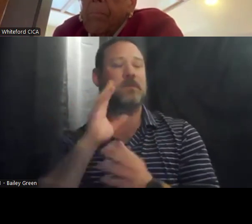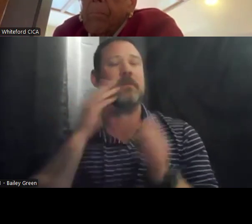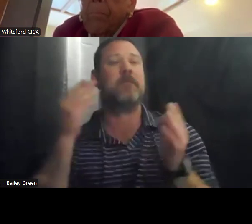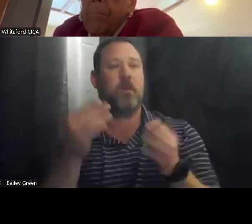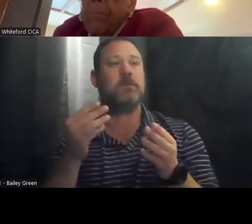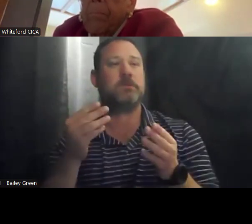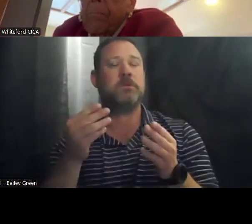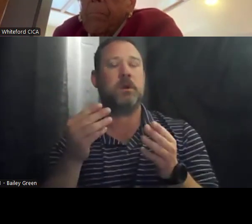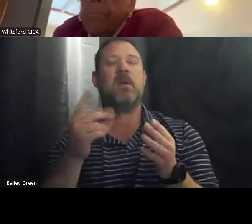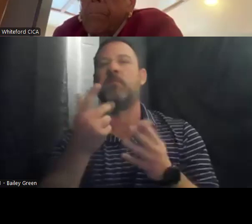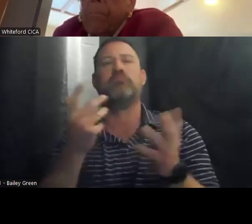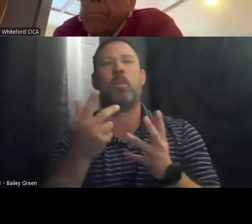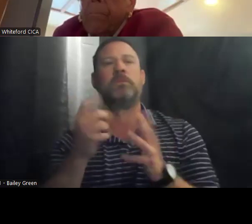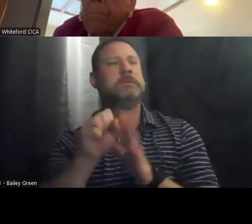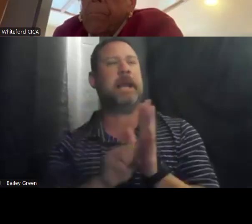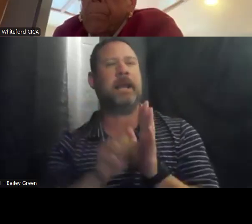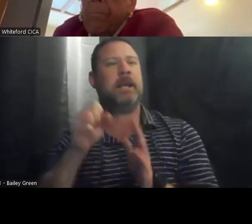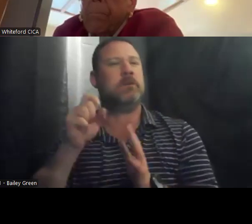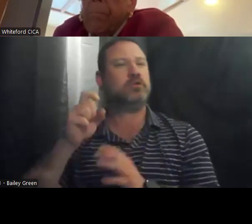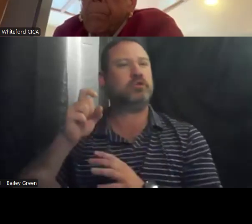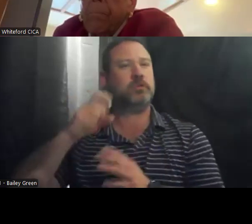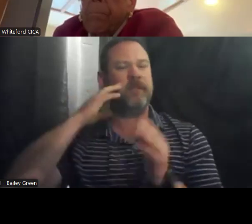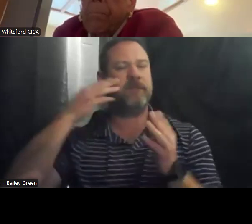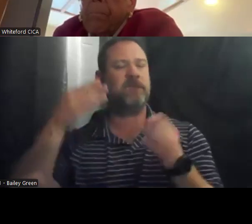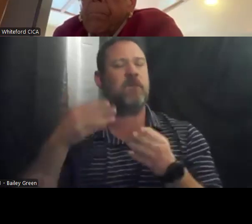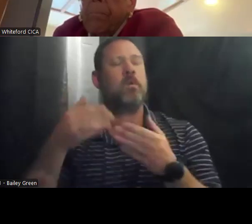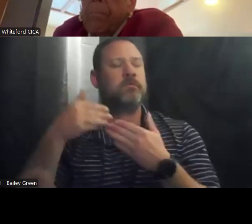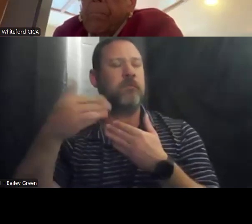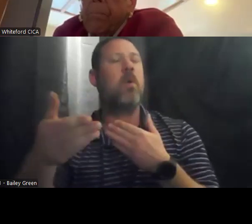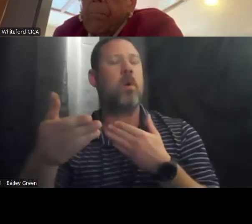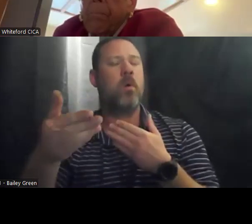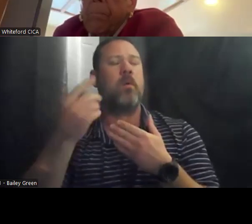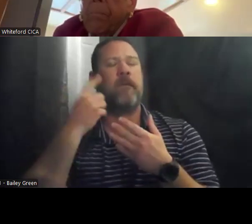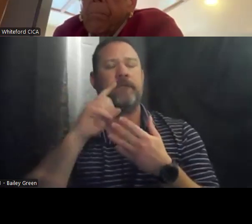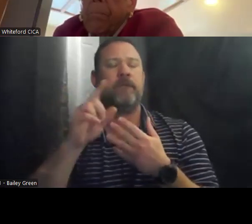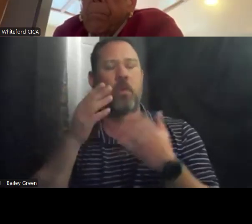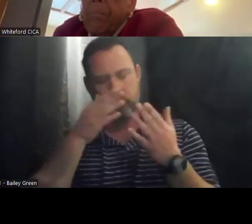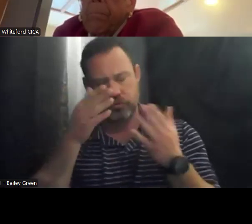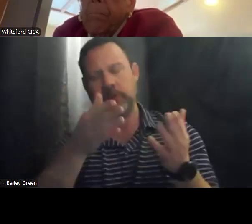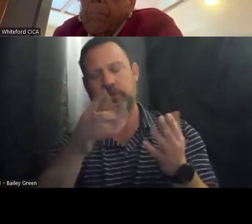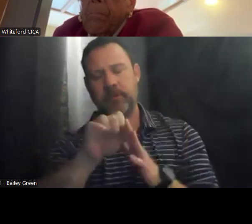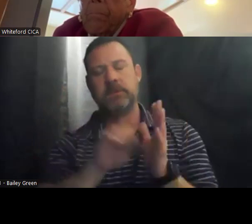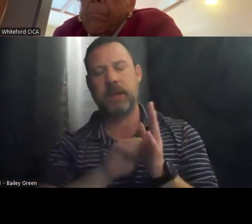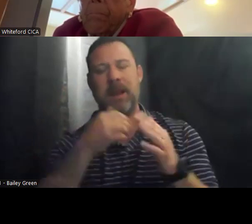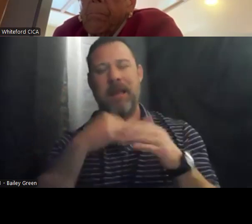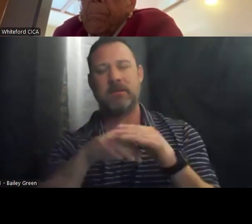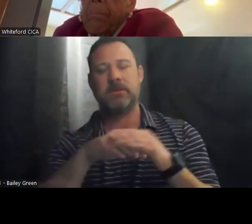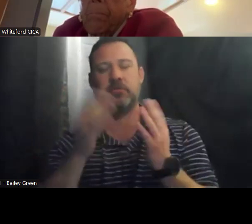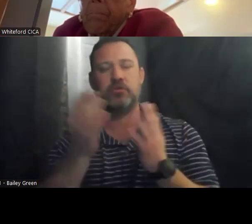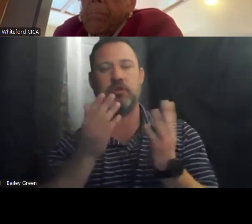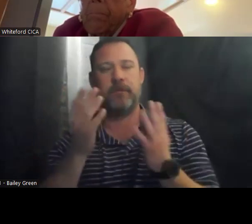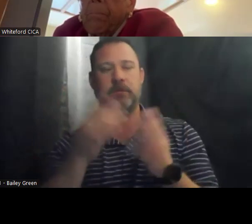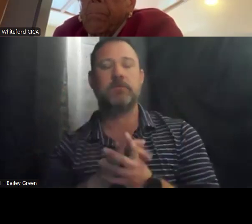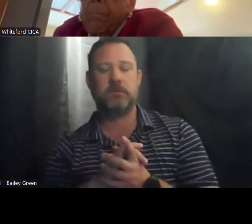on, and also what the state should be focusing on going forward for the direction of the state as far as access to services is